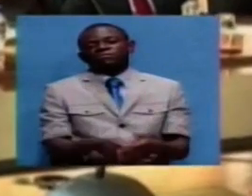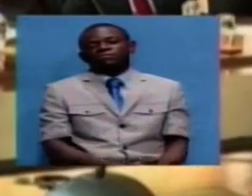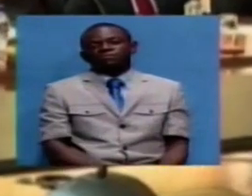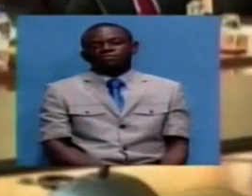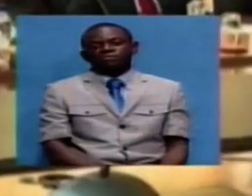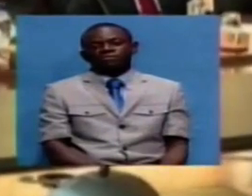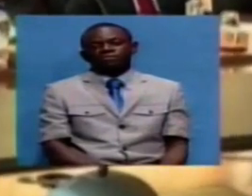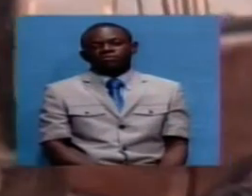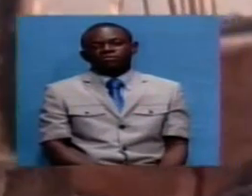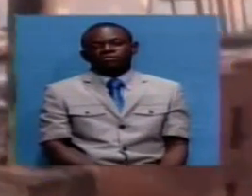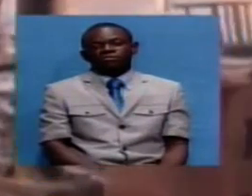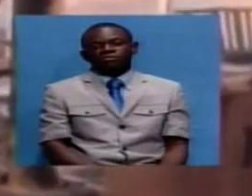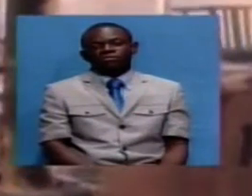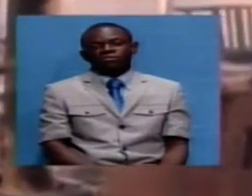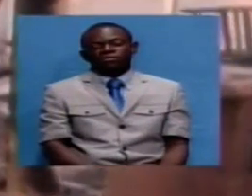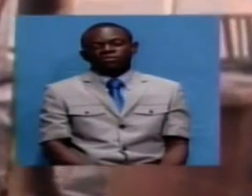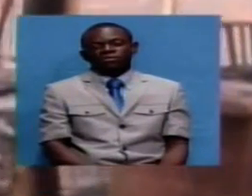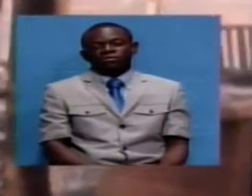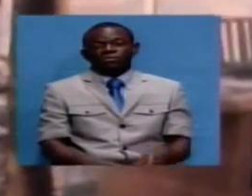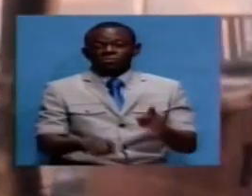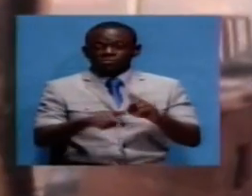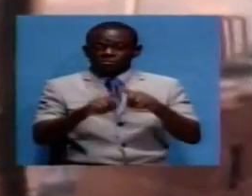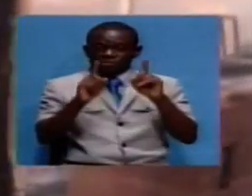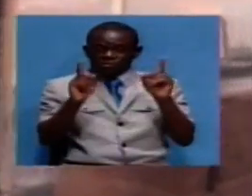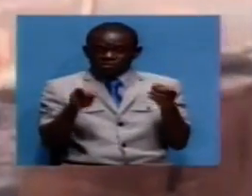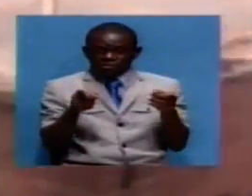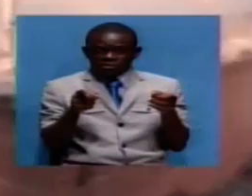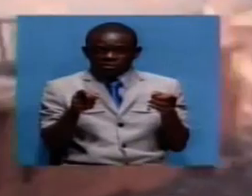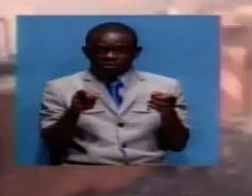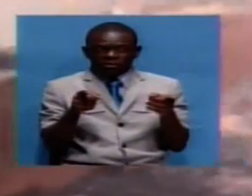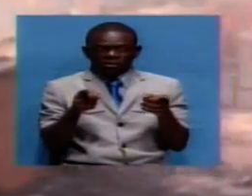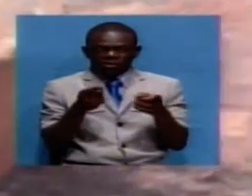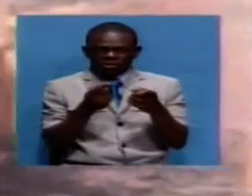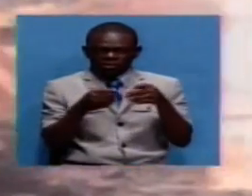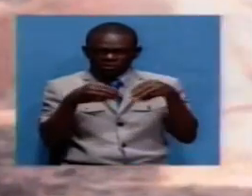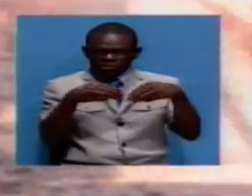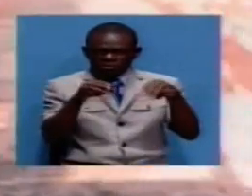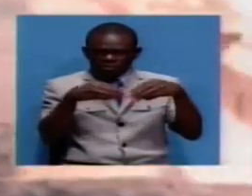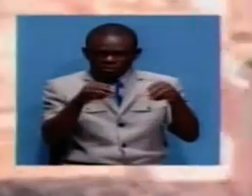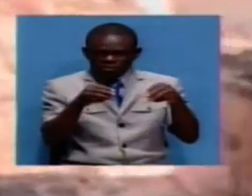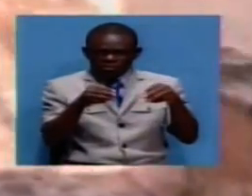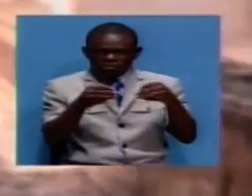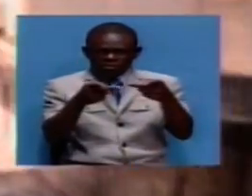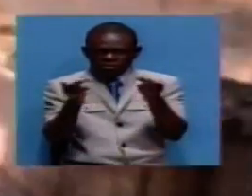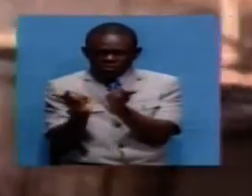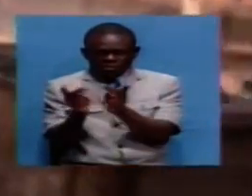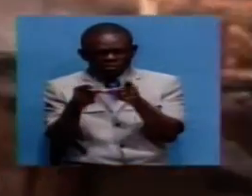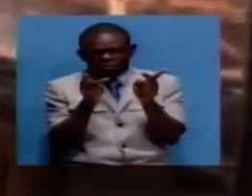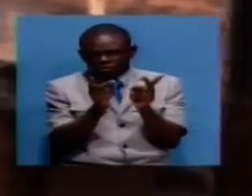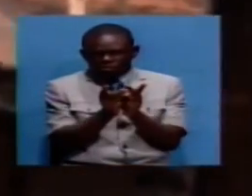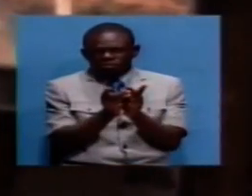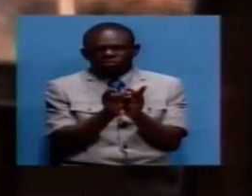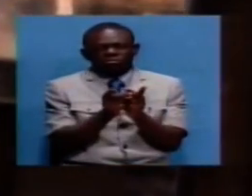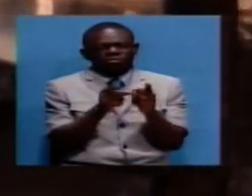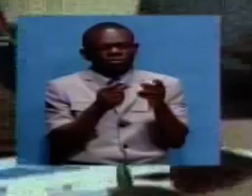keeps ringing a bell: the continued and systematic touching of markets and various public infrastructure is of concern to